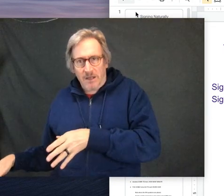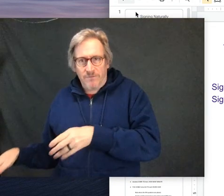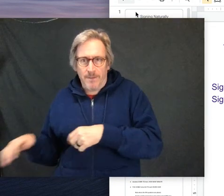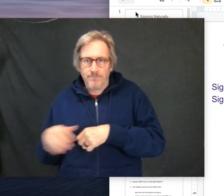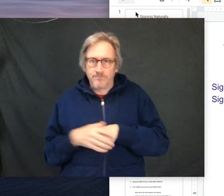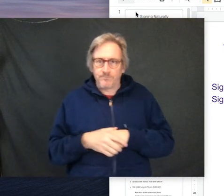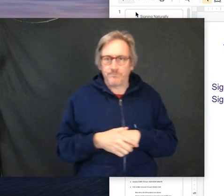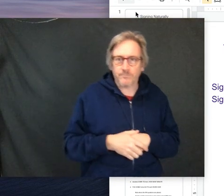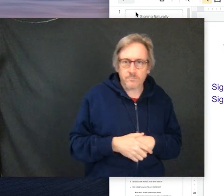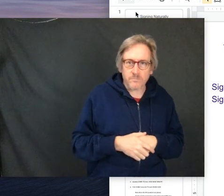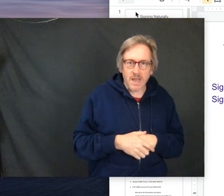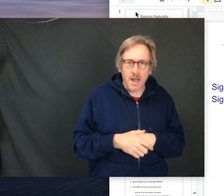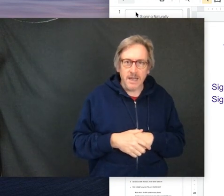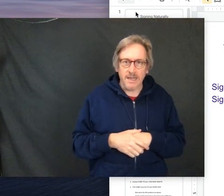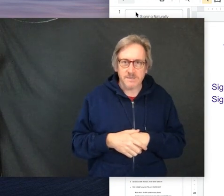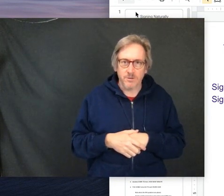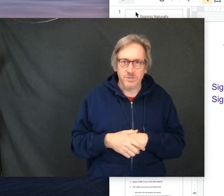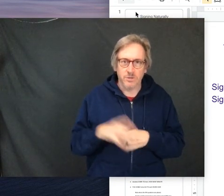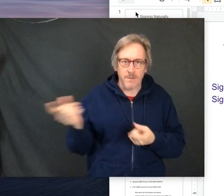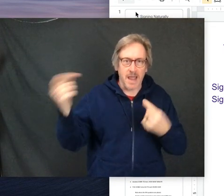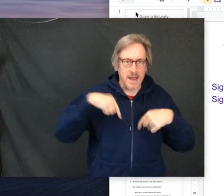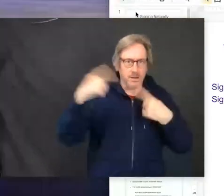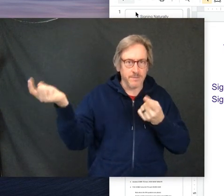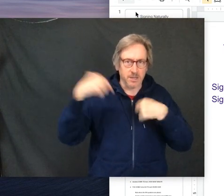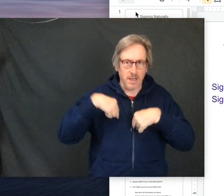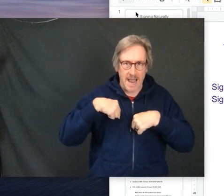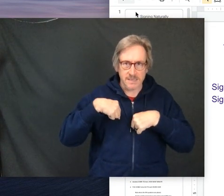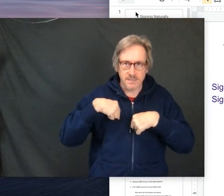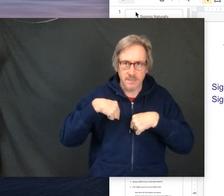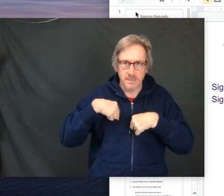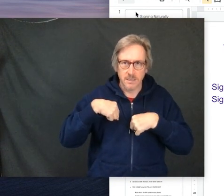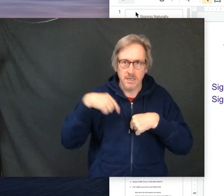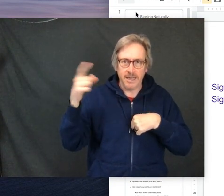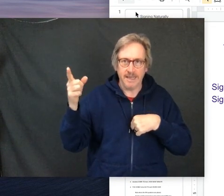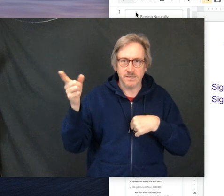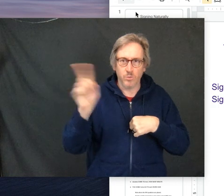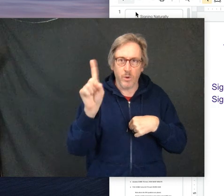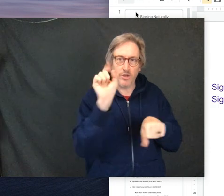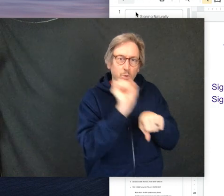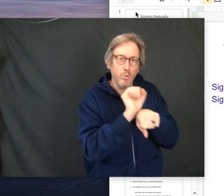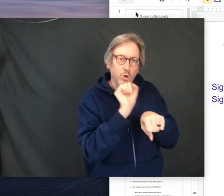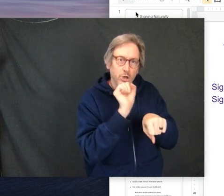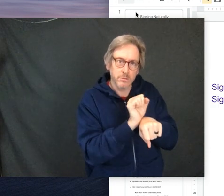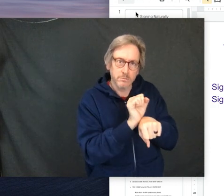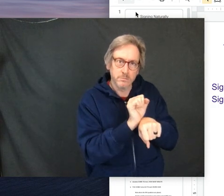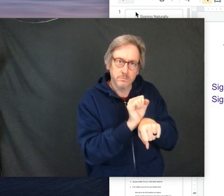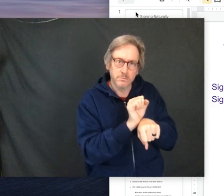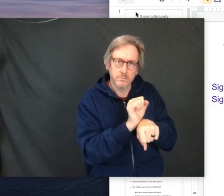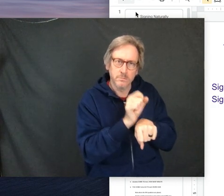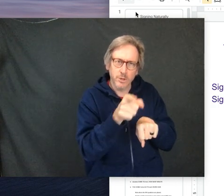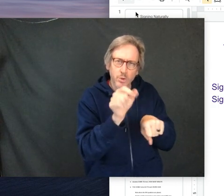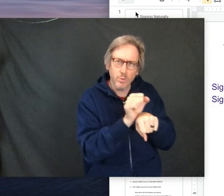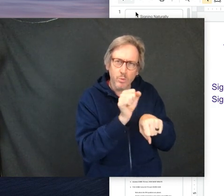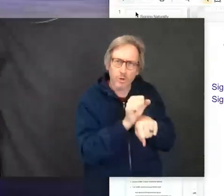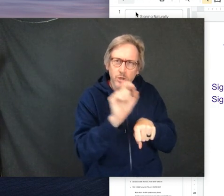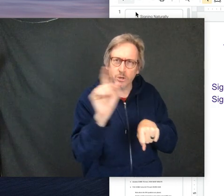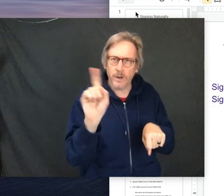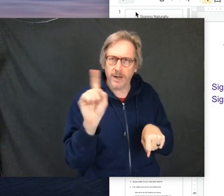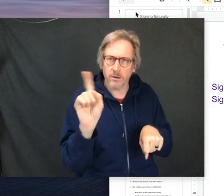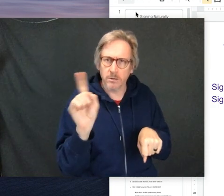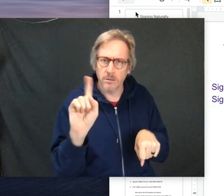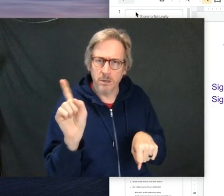second of them, as opposed to how to come to class, is where do you work? You